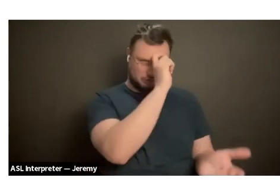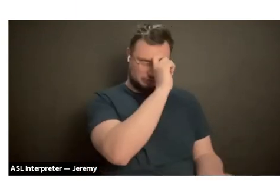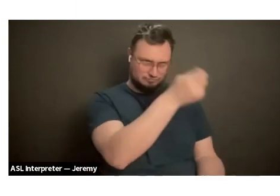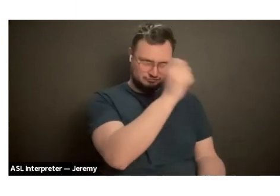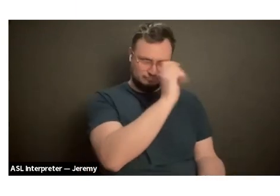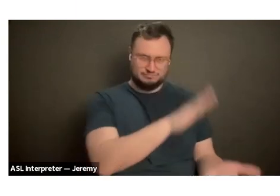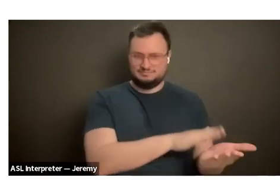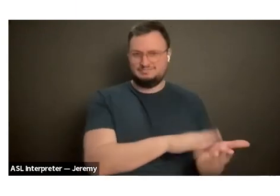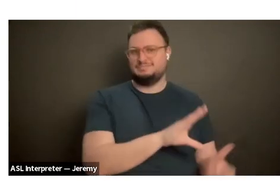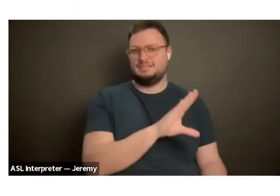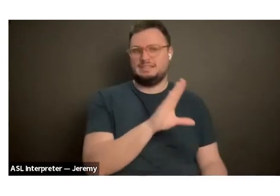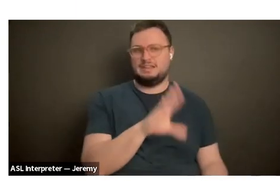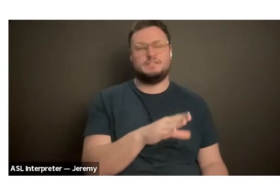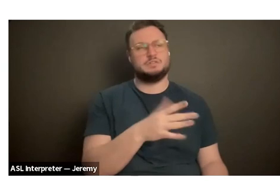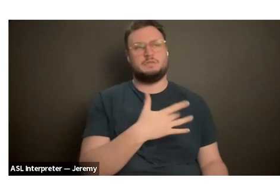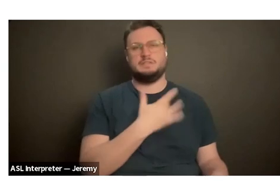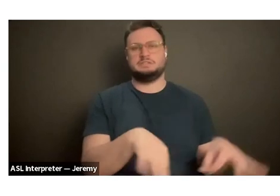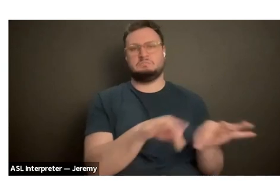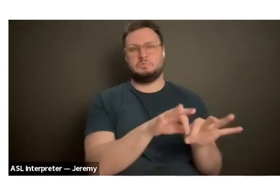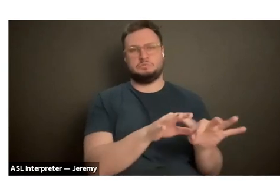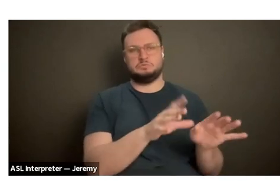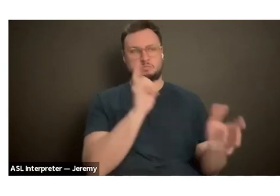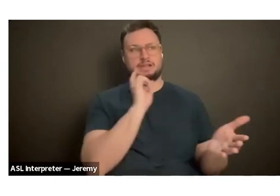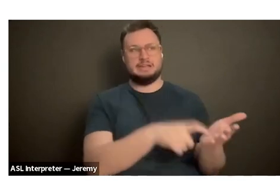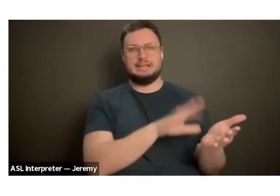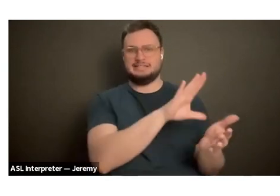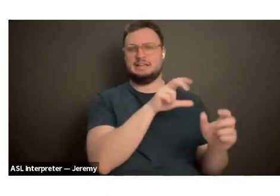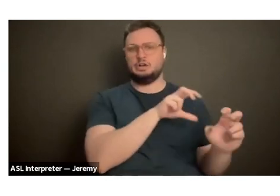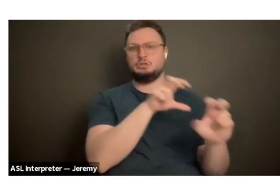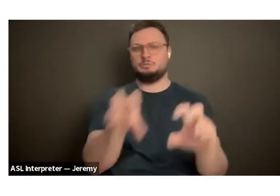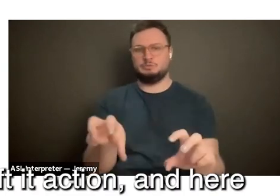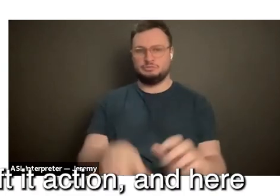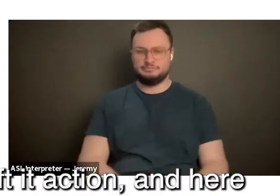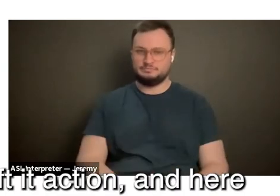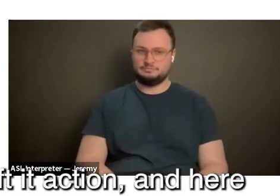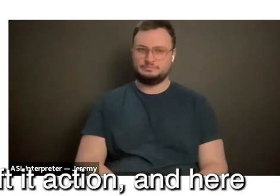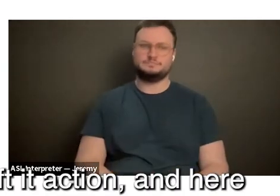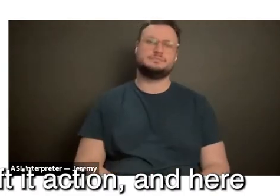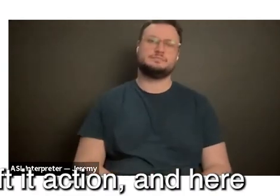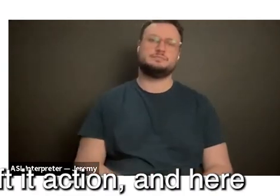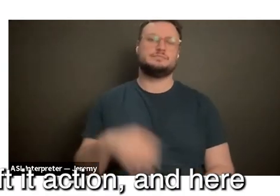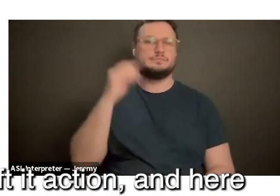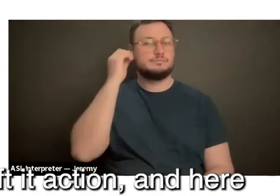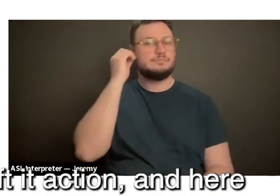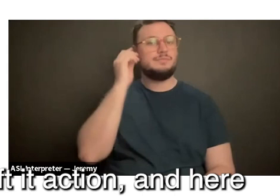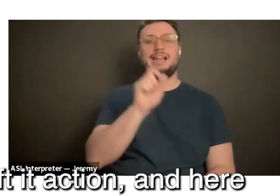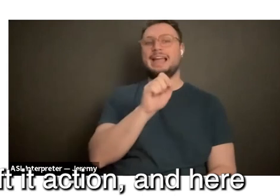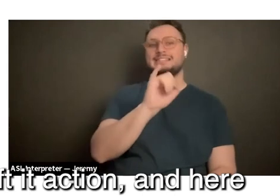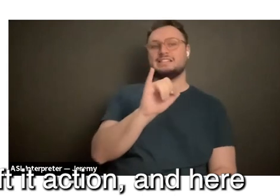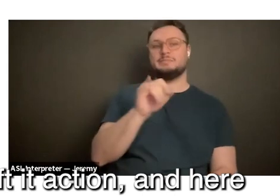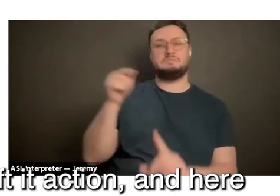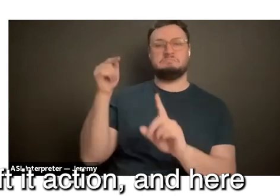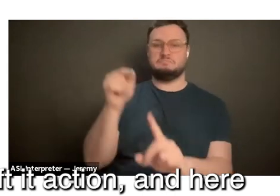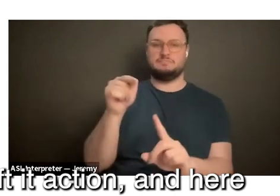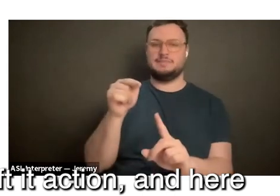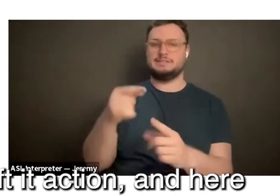highlight that. Next slide, please. So ultimately, access intimacy is interdependence